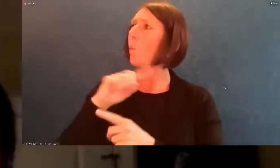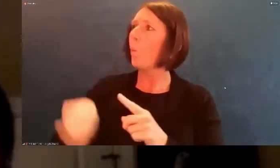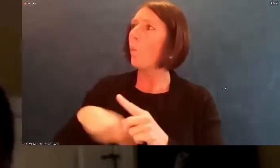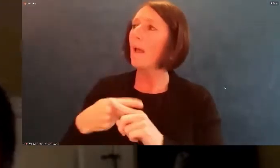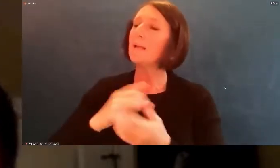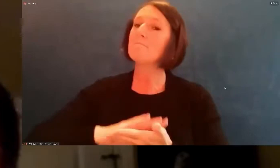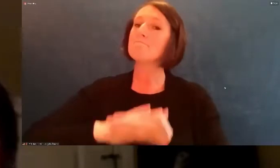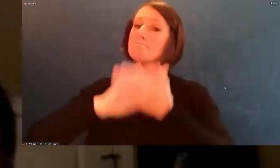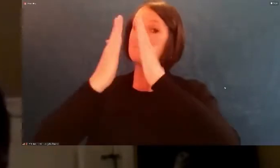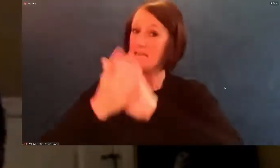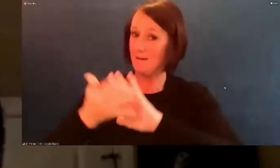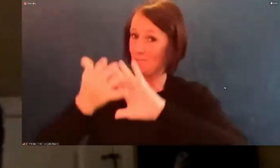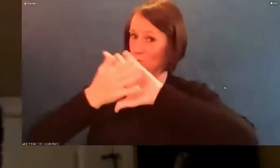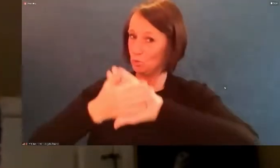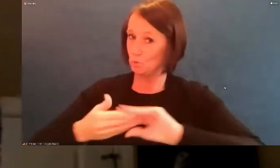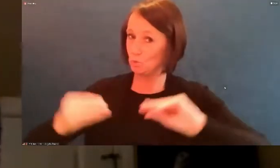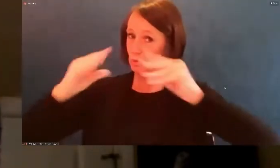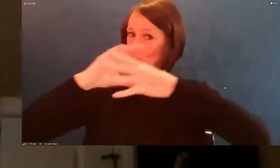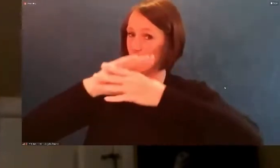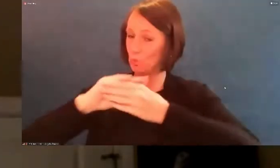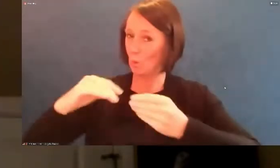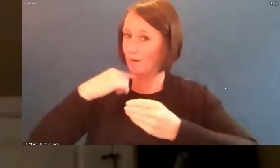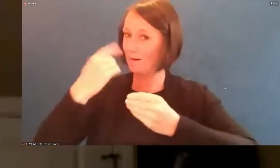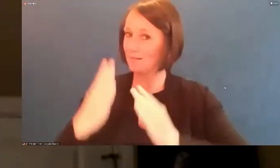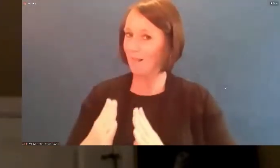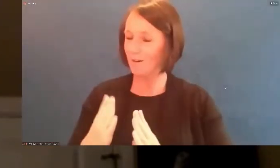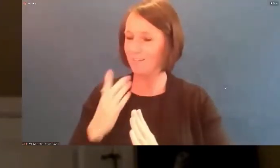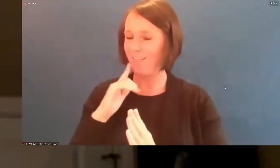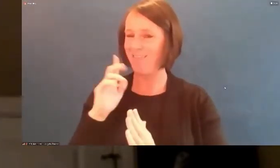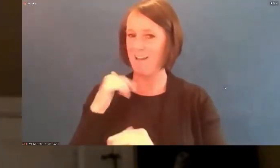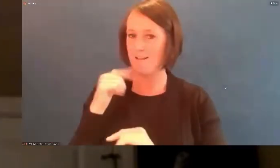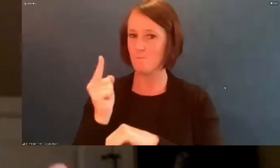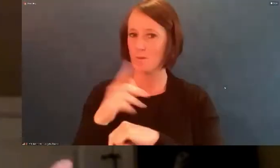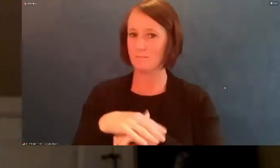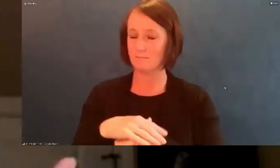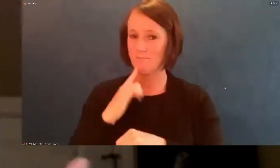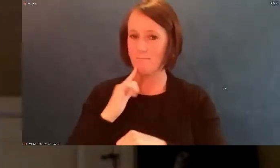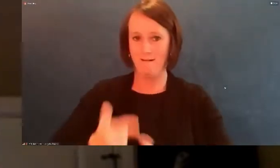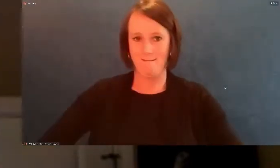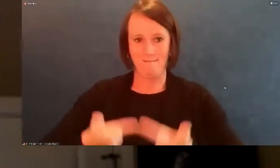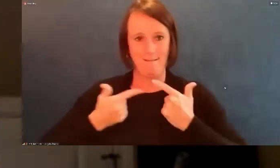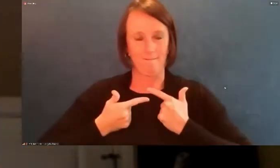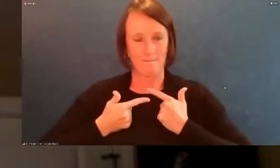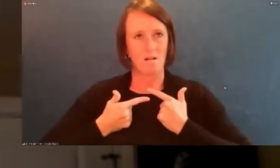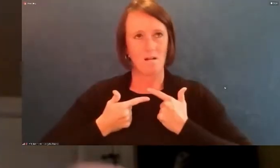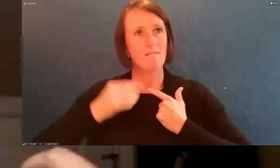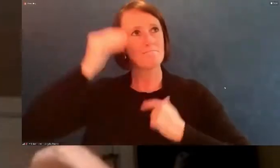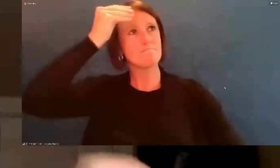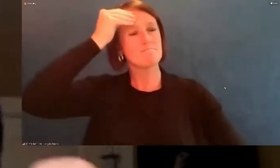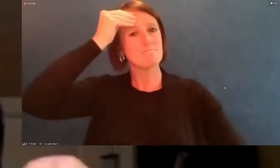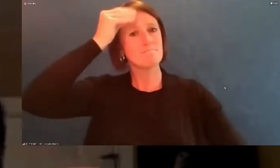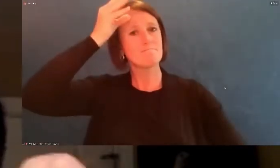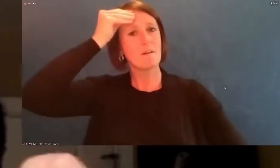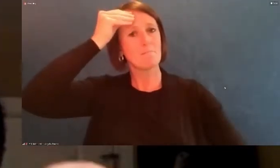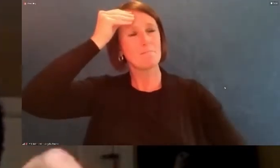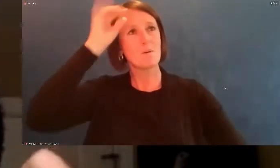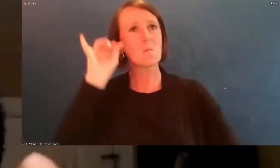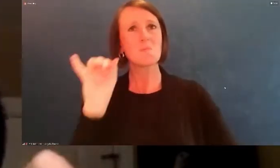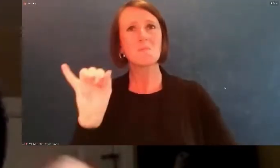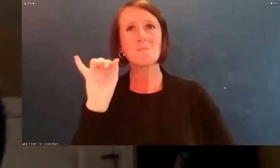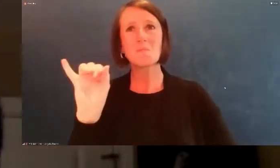That was the exact moment, because the key to being a great writer and the key to being a